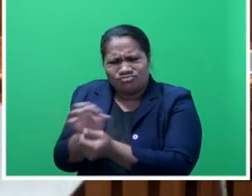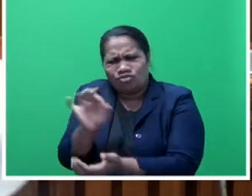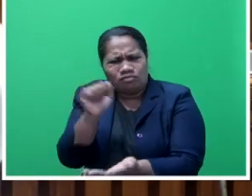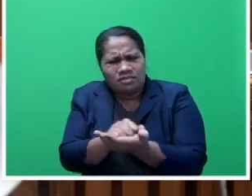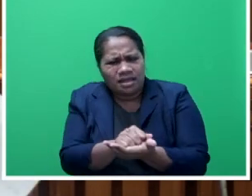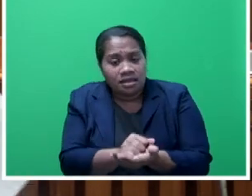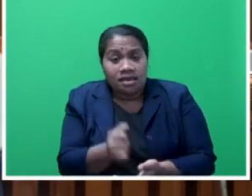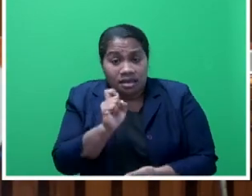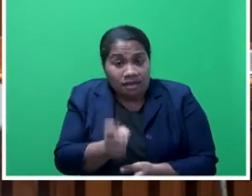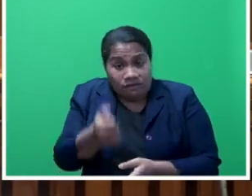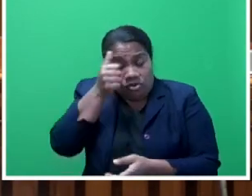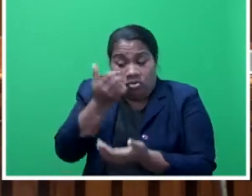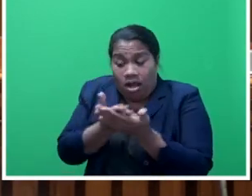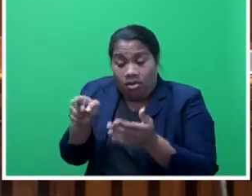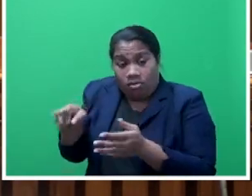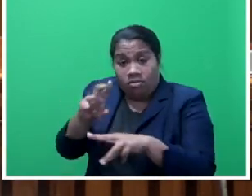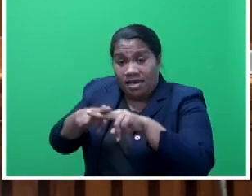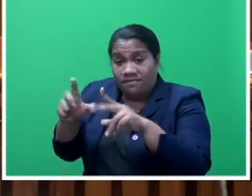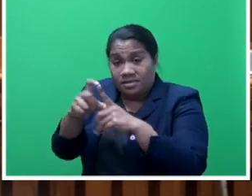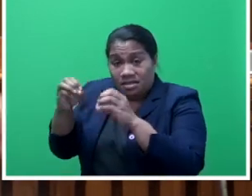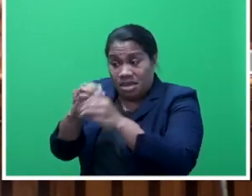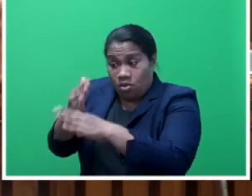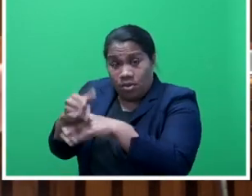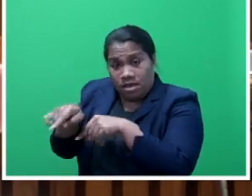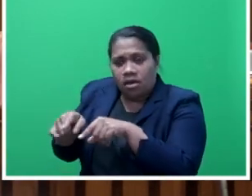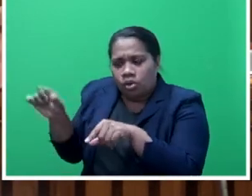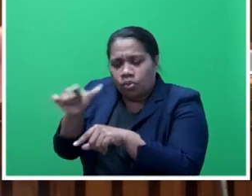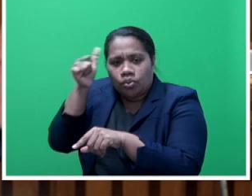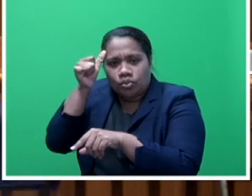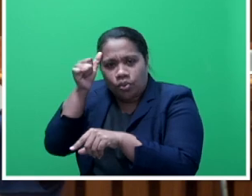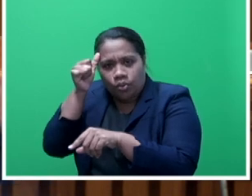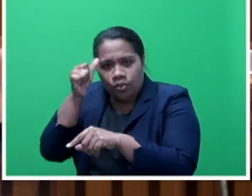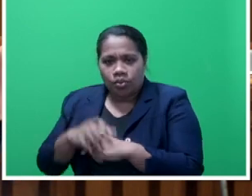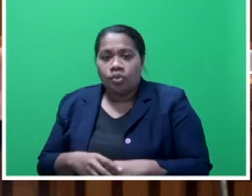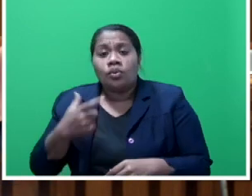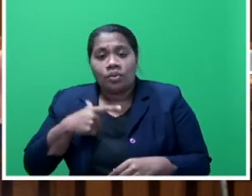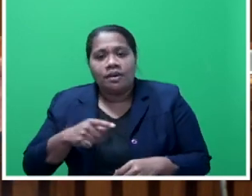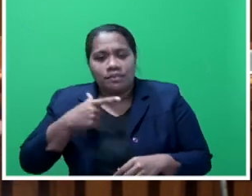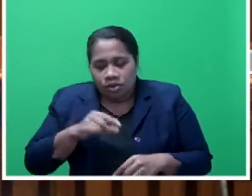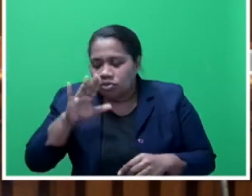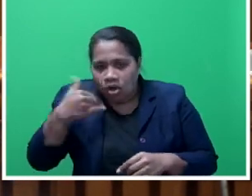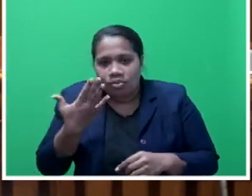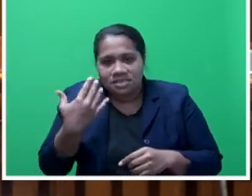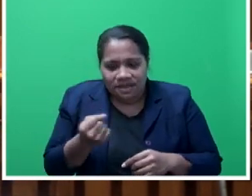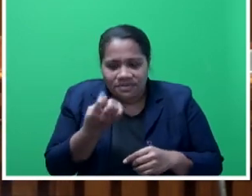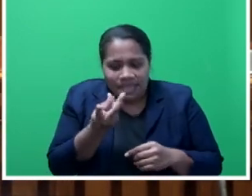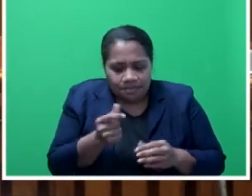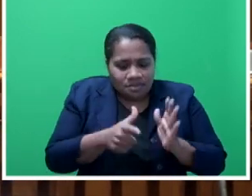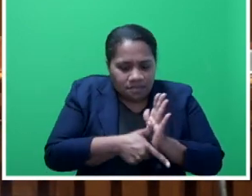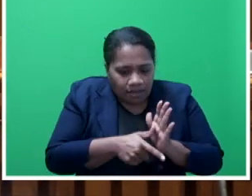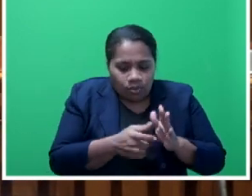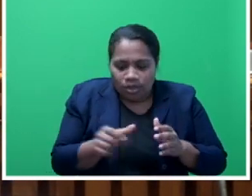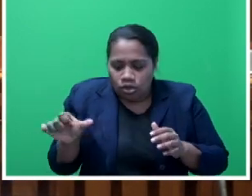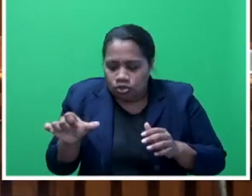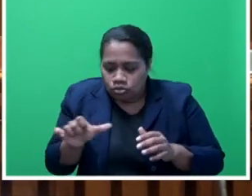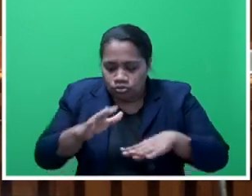know that the management, always in anticipation of the lapse sometimes in the parliamentary sitting, etc., would have enough funds